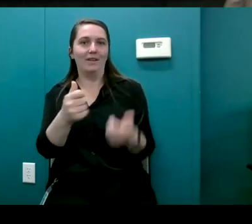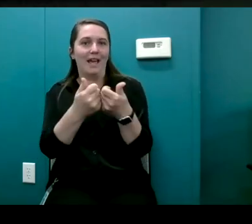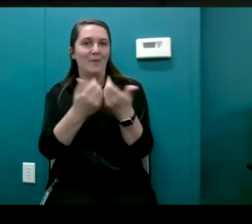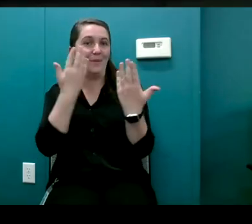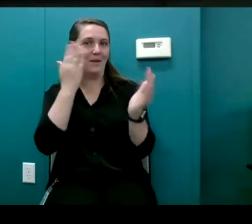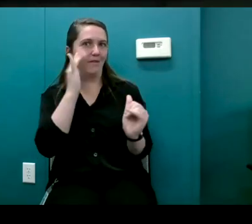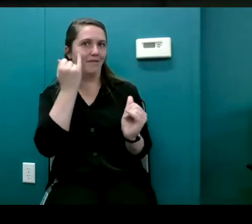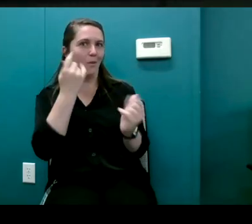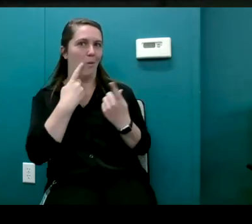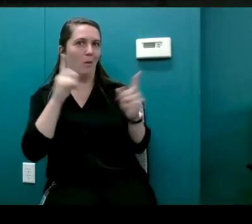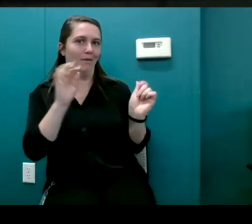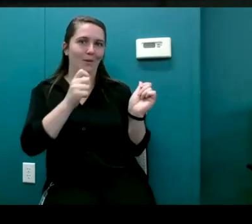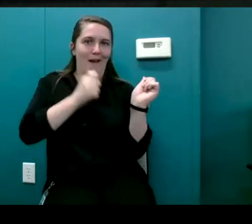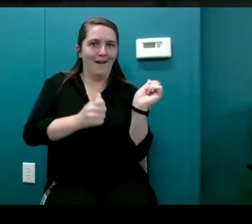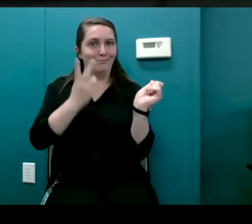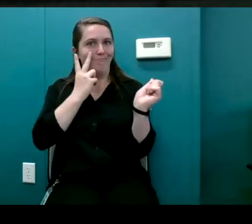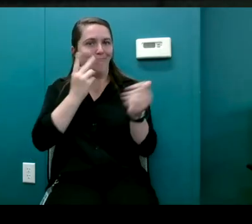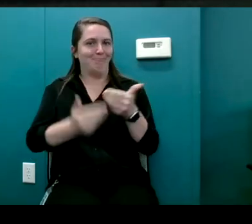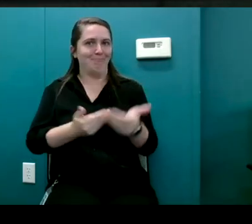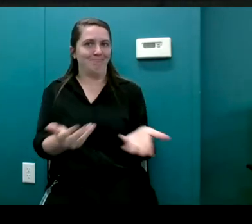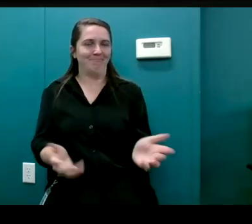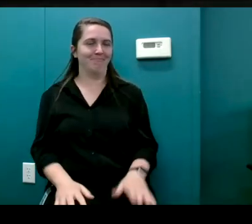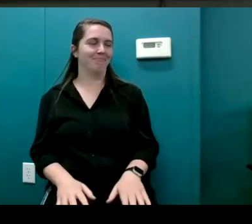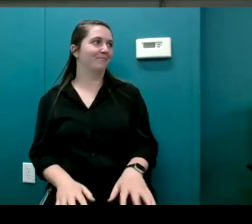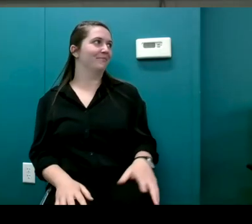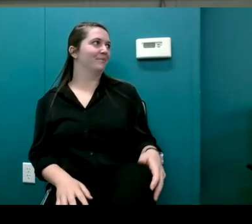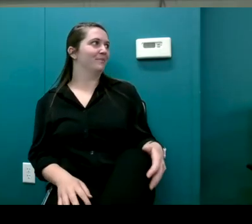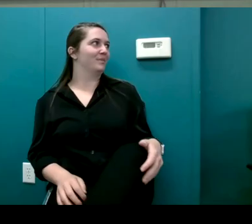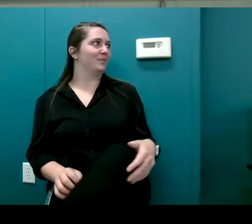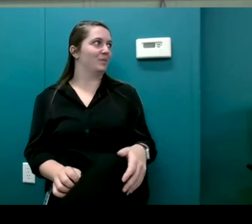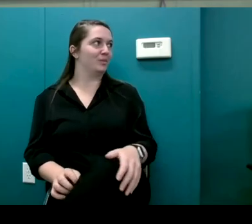work. So we'll see how this goes.